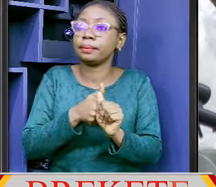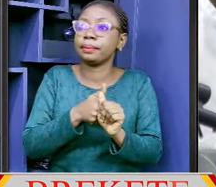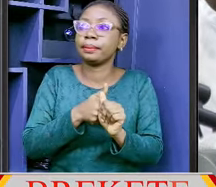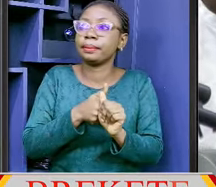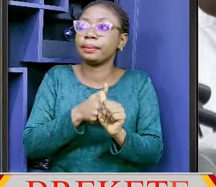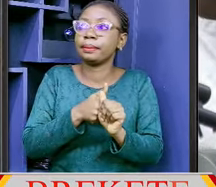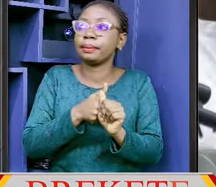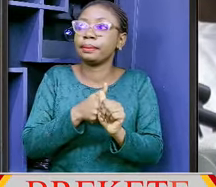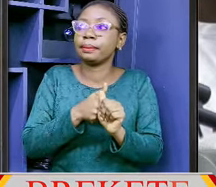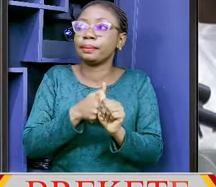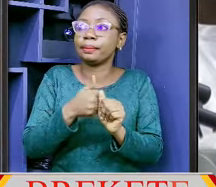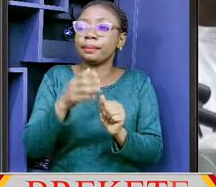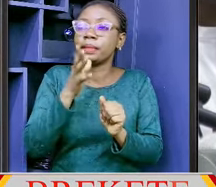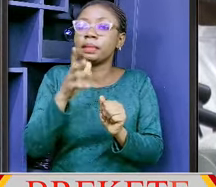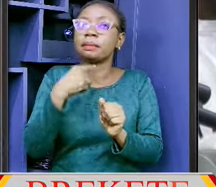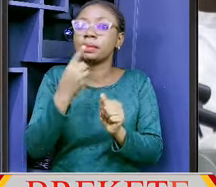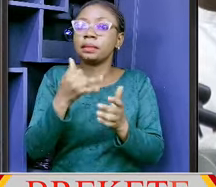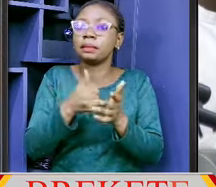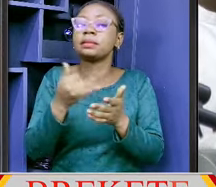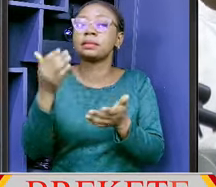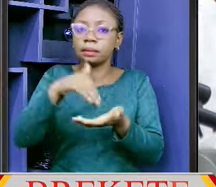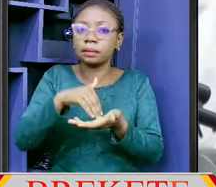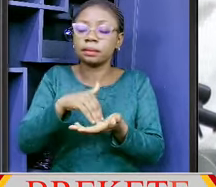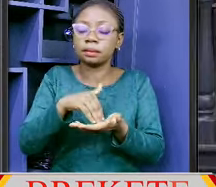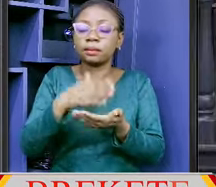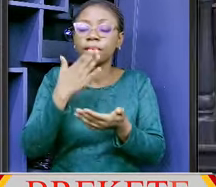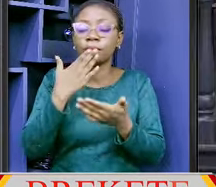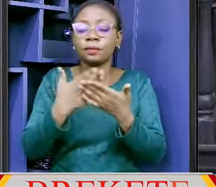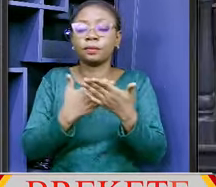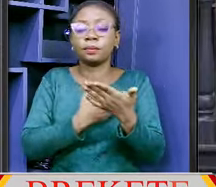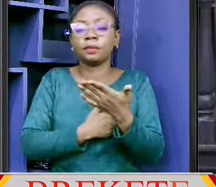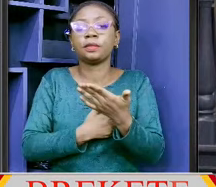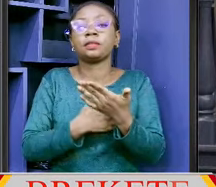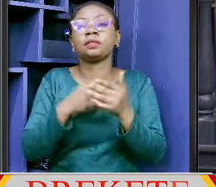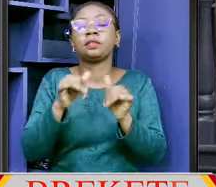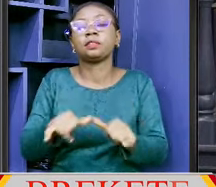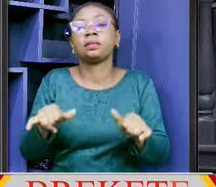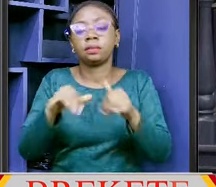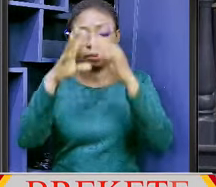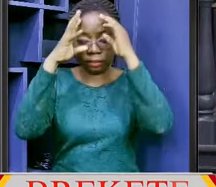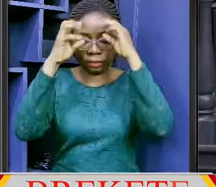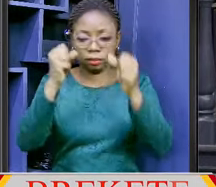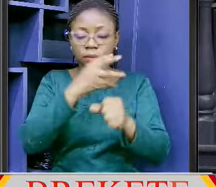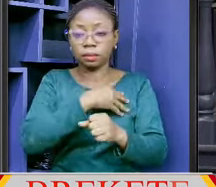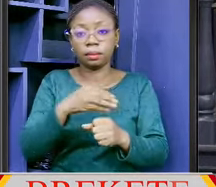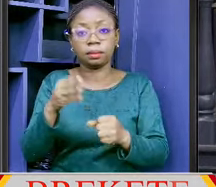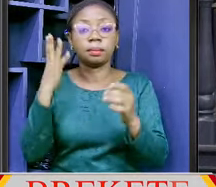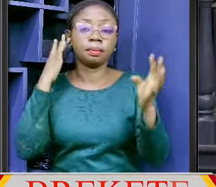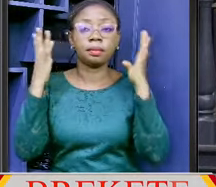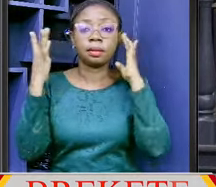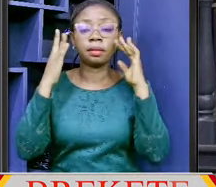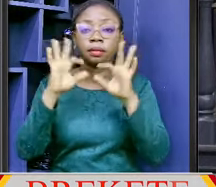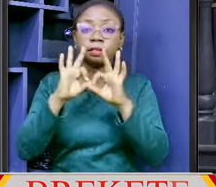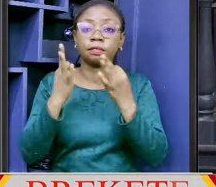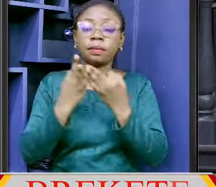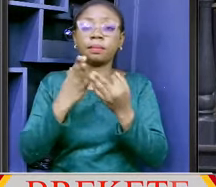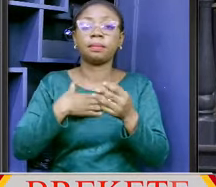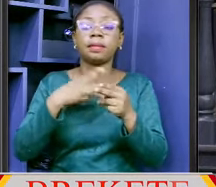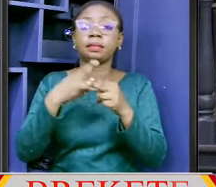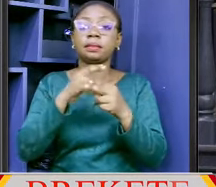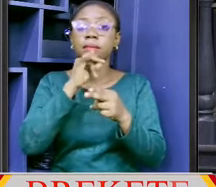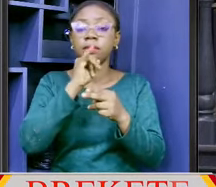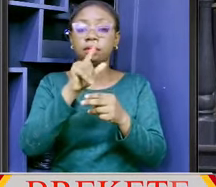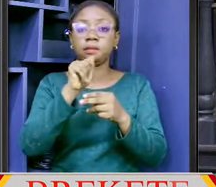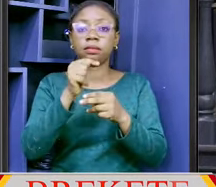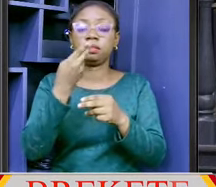do nose to nose. Good morning, my honored president, and good morning, Brekete family. My name is Sister Teresa